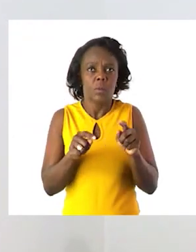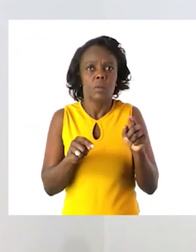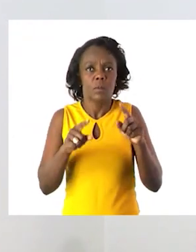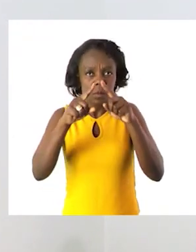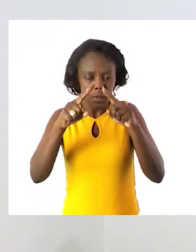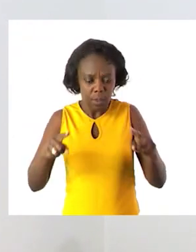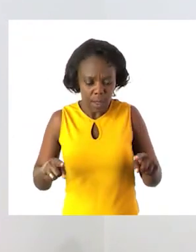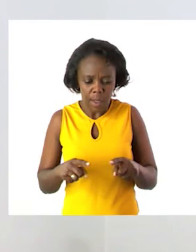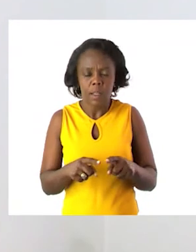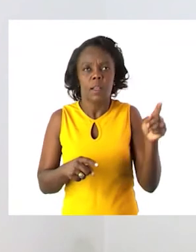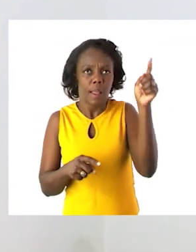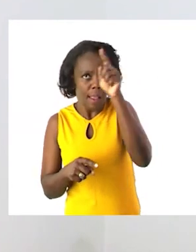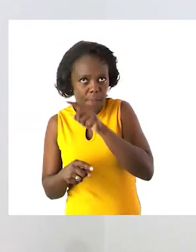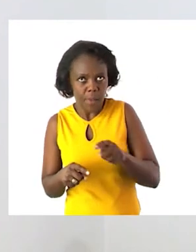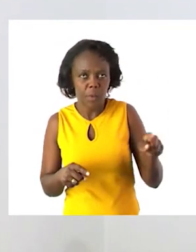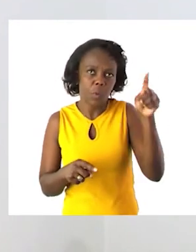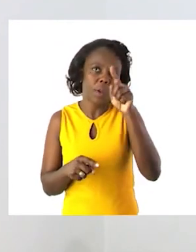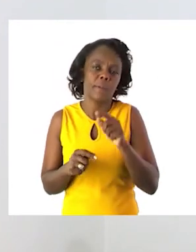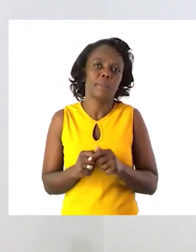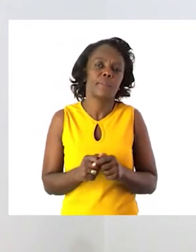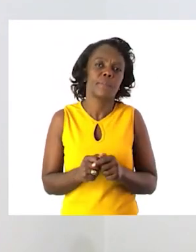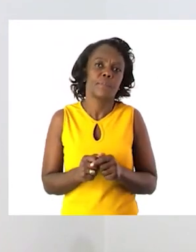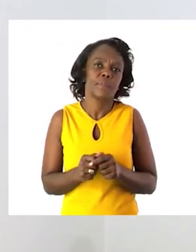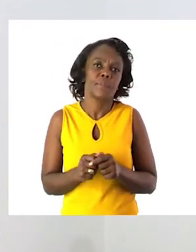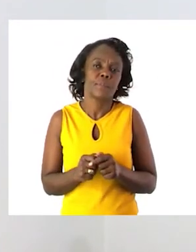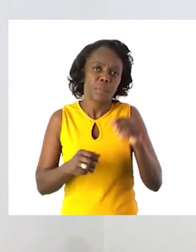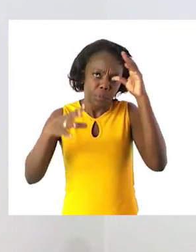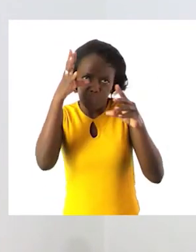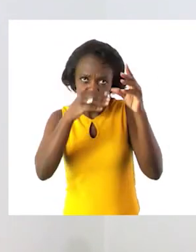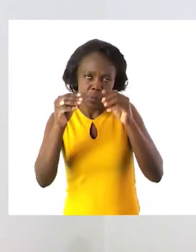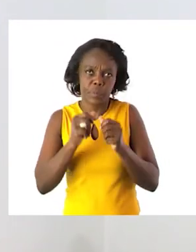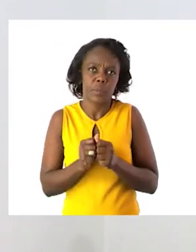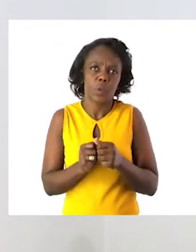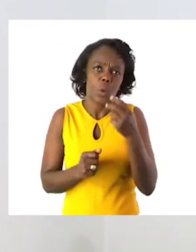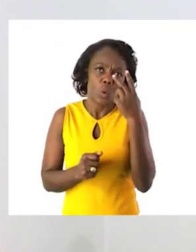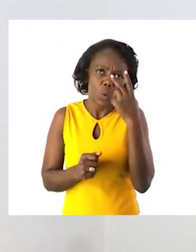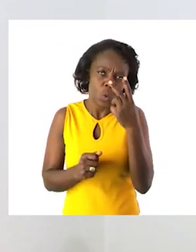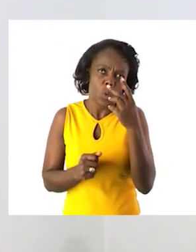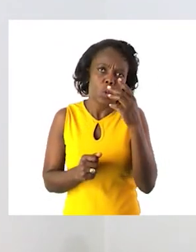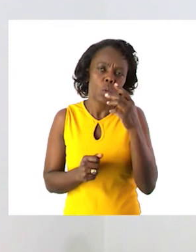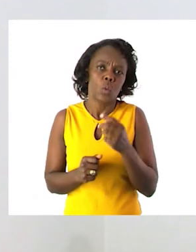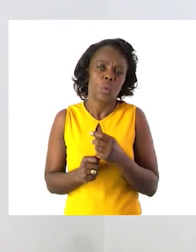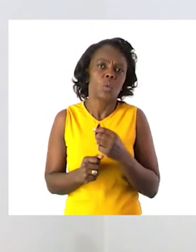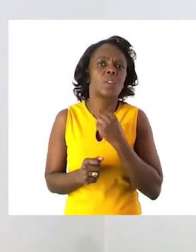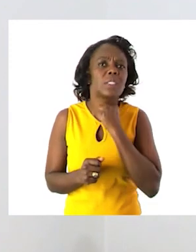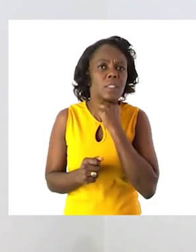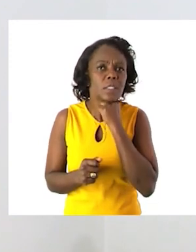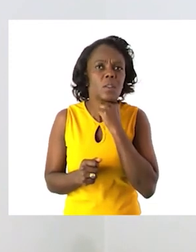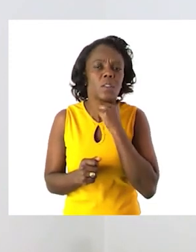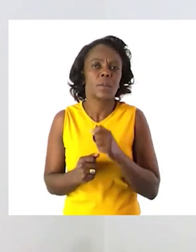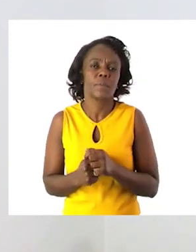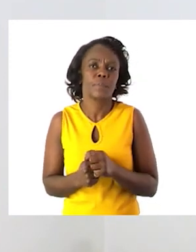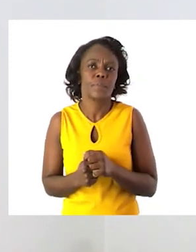triangle, and the square. And after that, we have learned 2 sounds that always confuse us. Which sounds